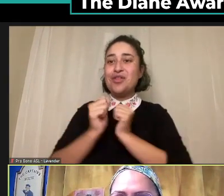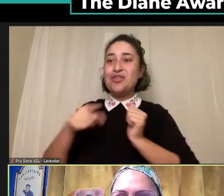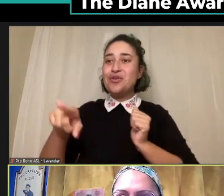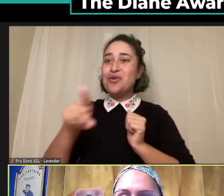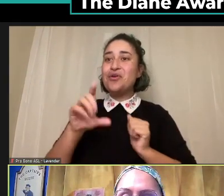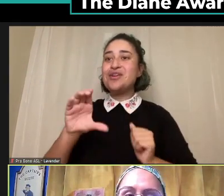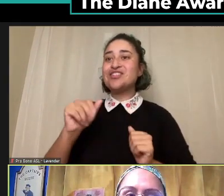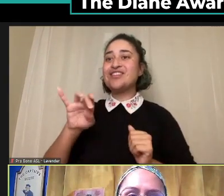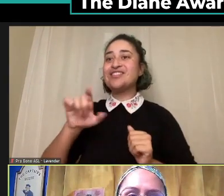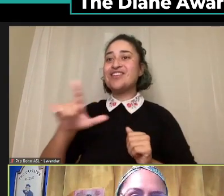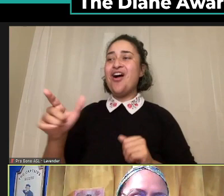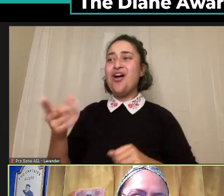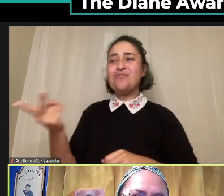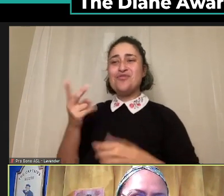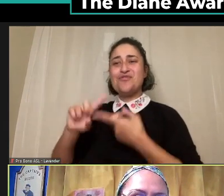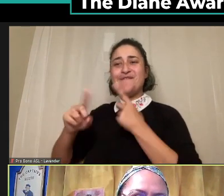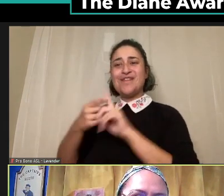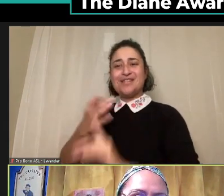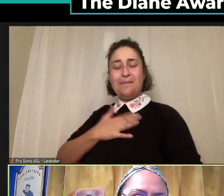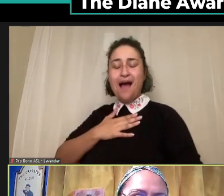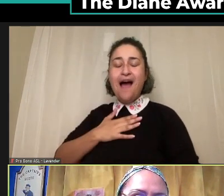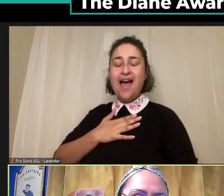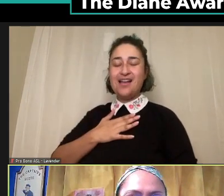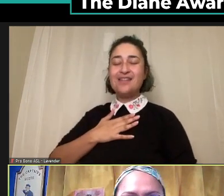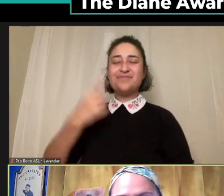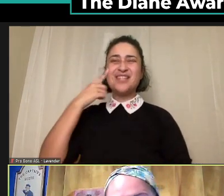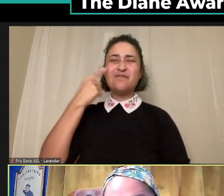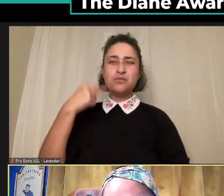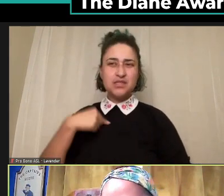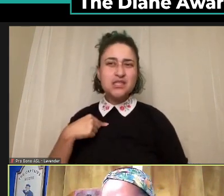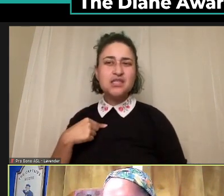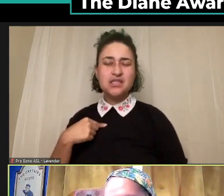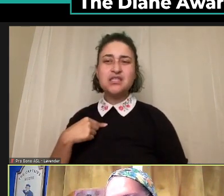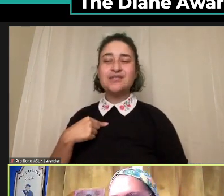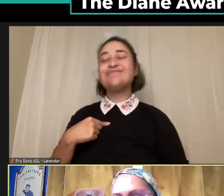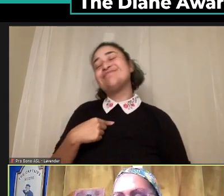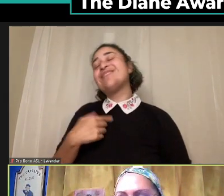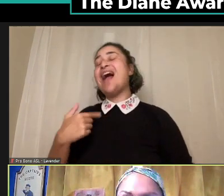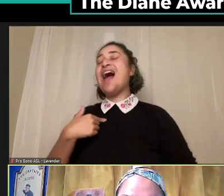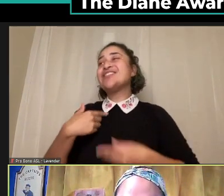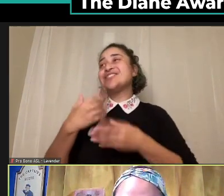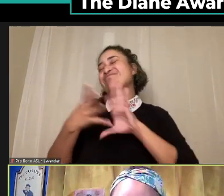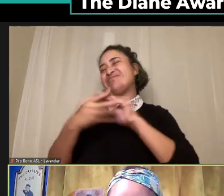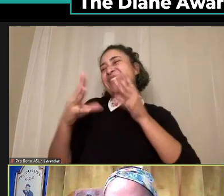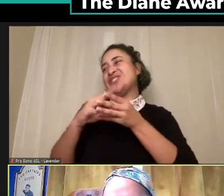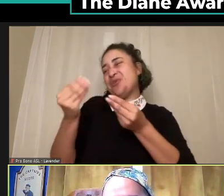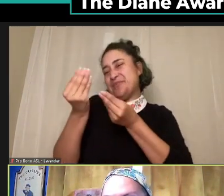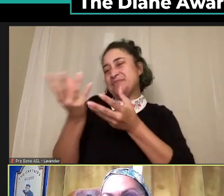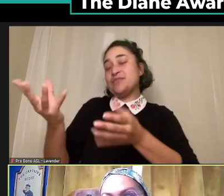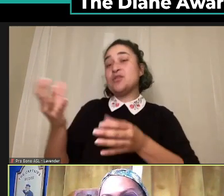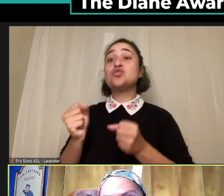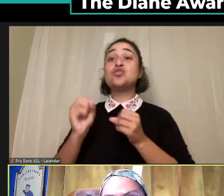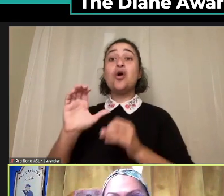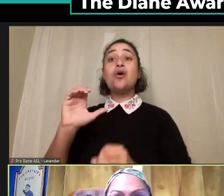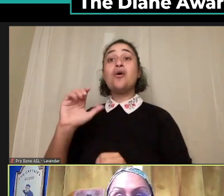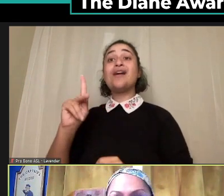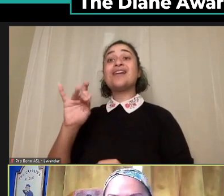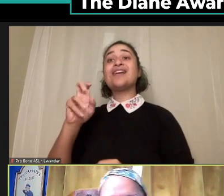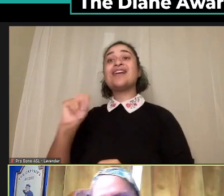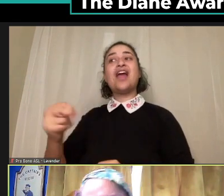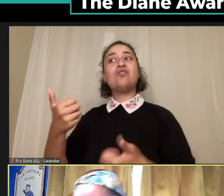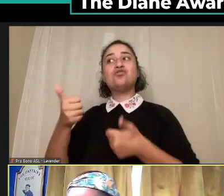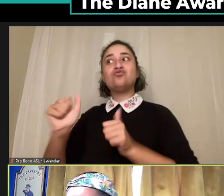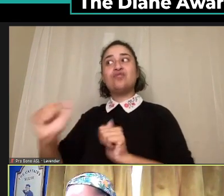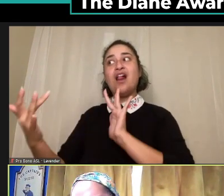today. And I think for me, I'll just tell a funny story. So Karen Zacharias tried to get a hold of me for like